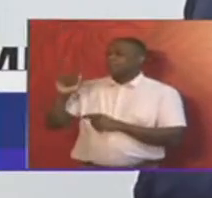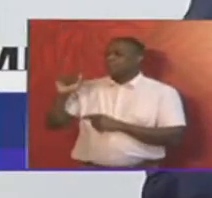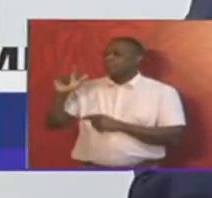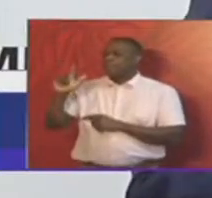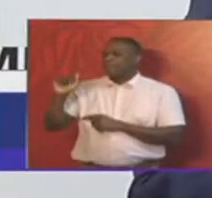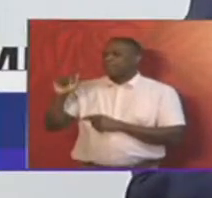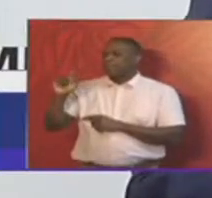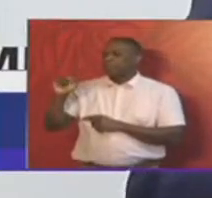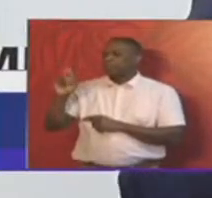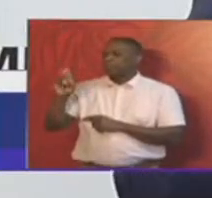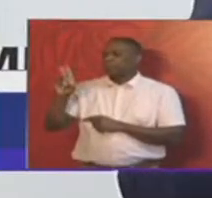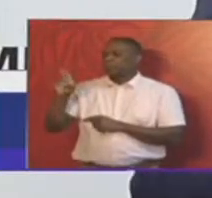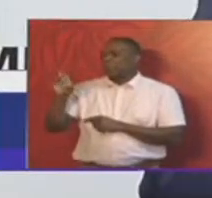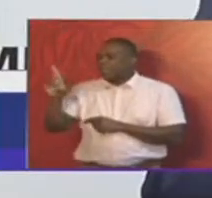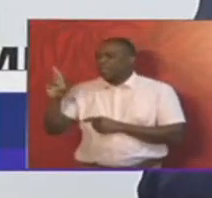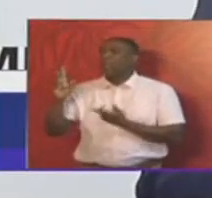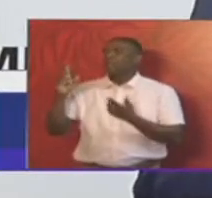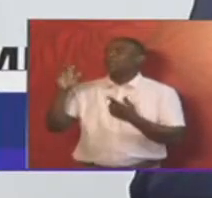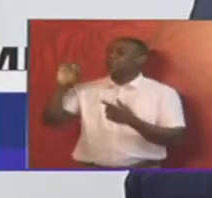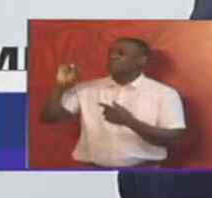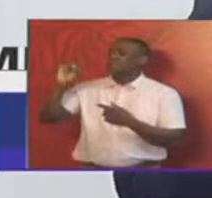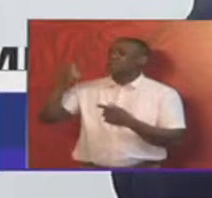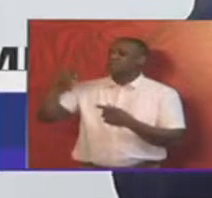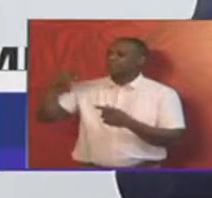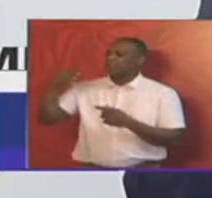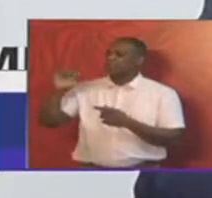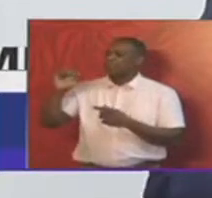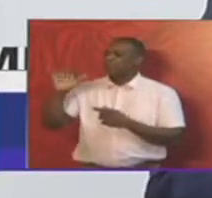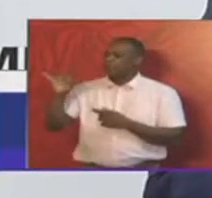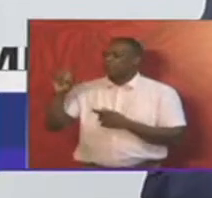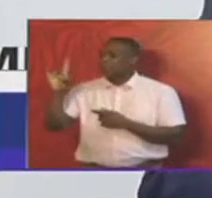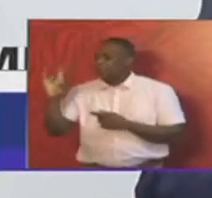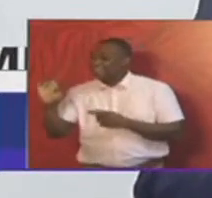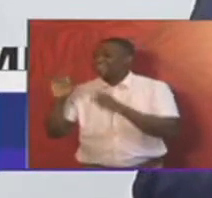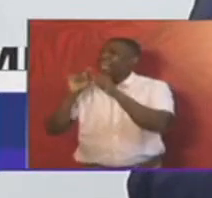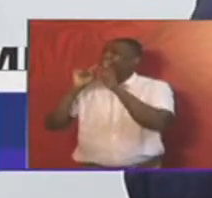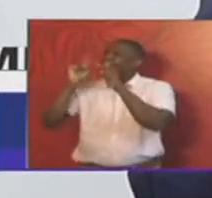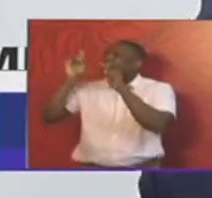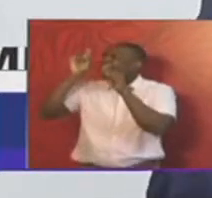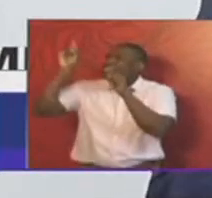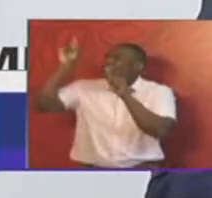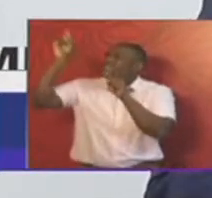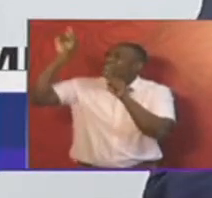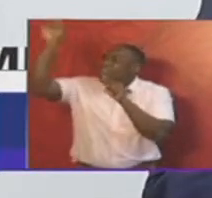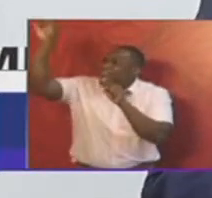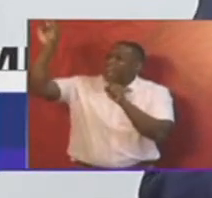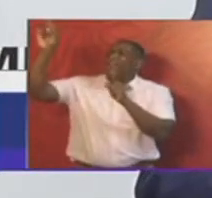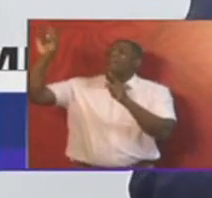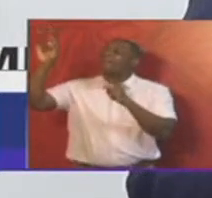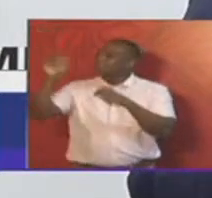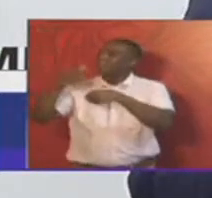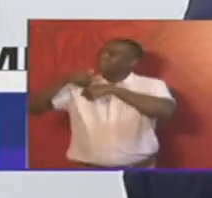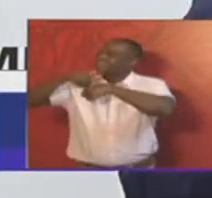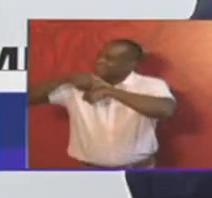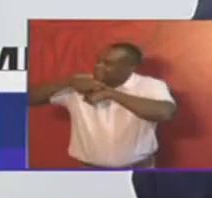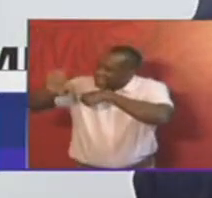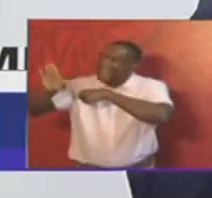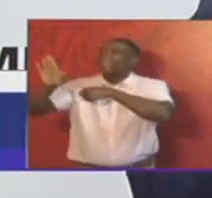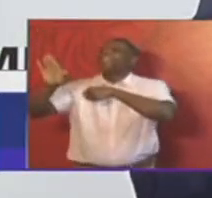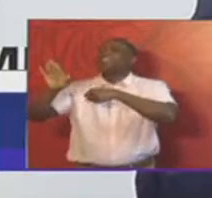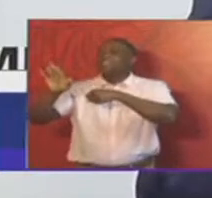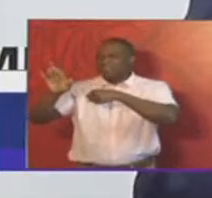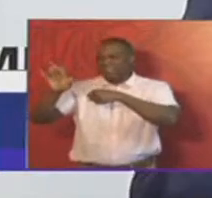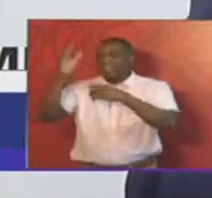these communities, we want to touch you, inform you, give you the information, and then give